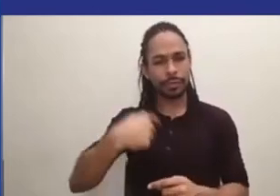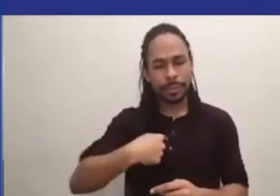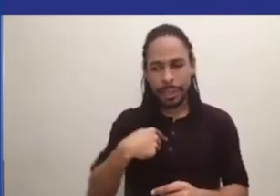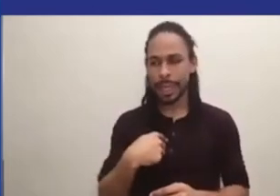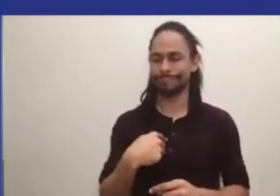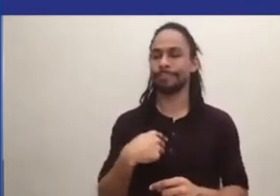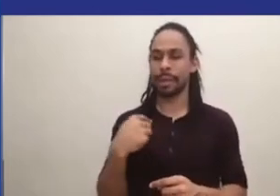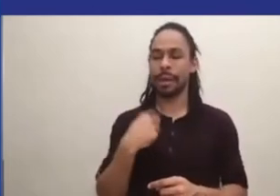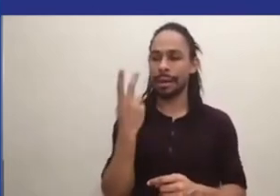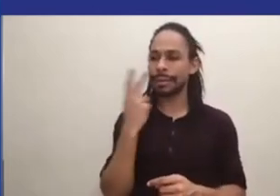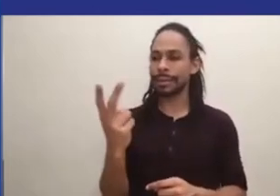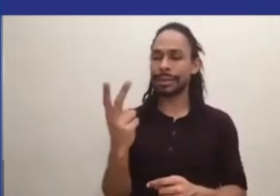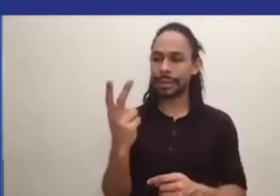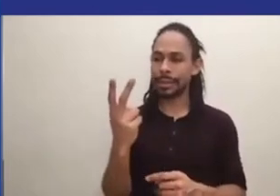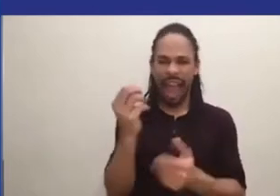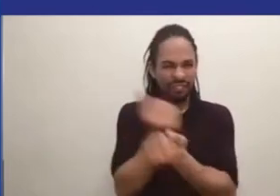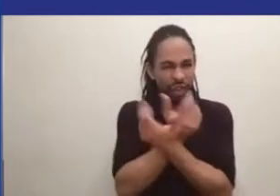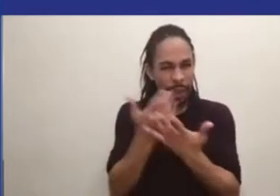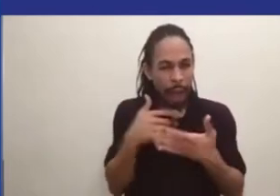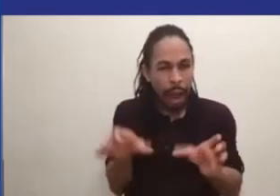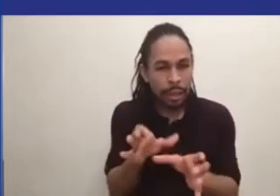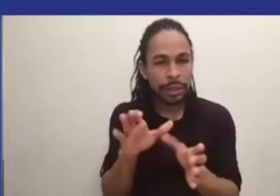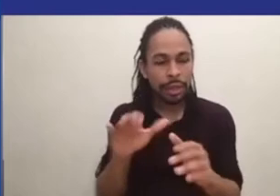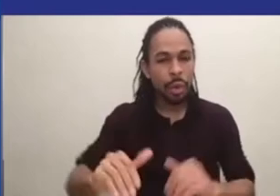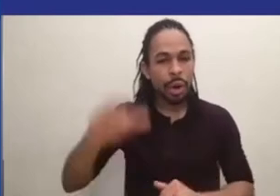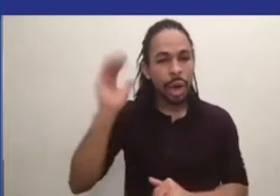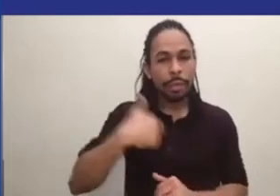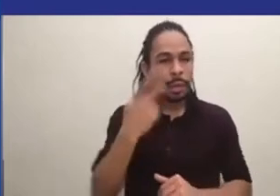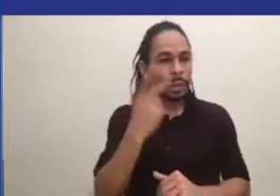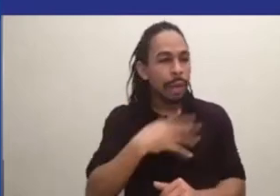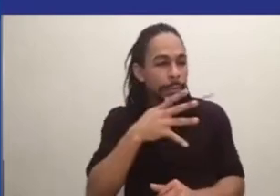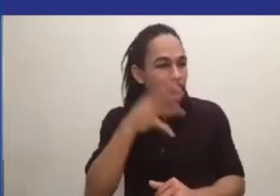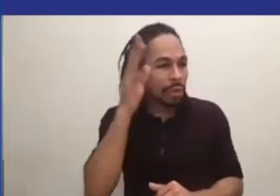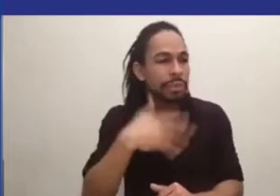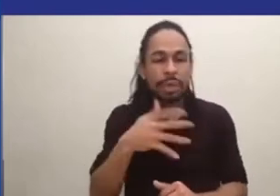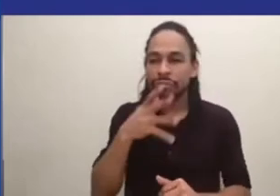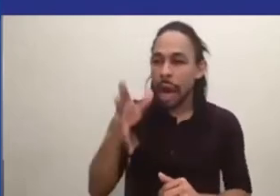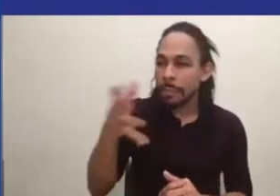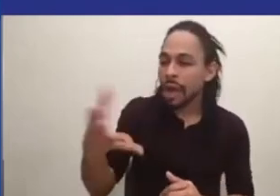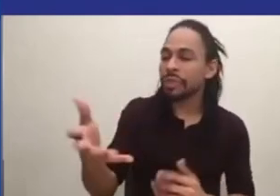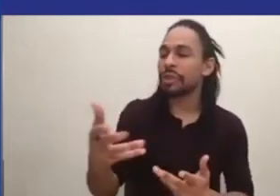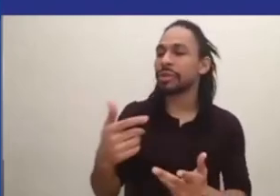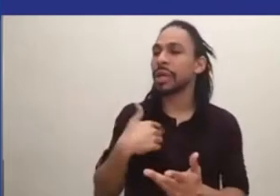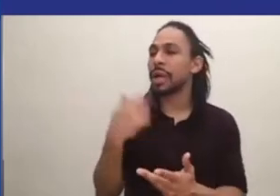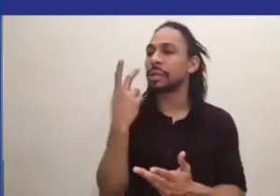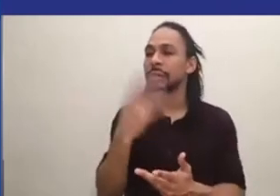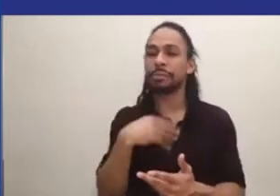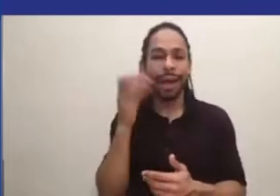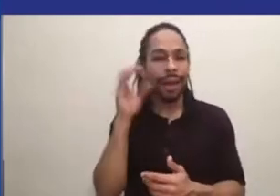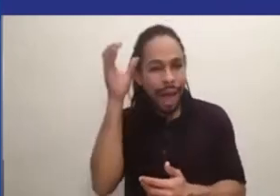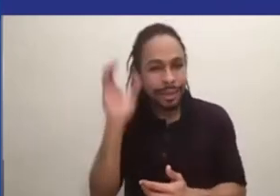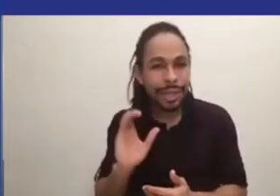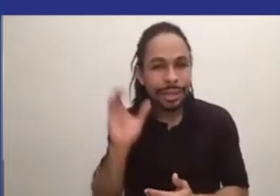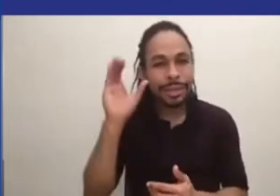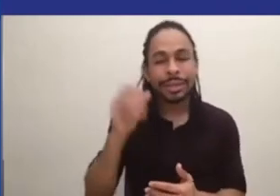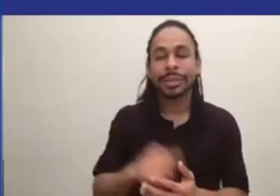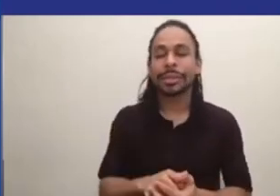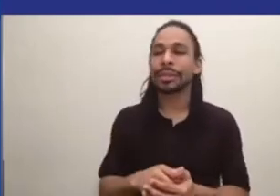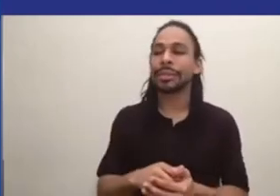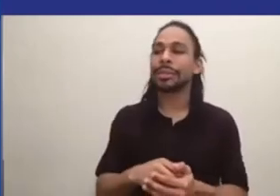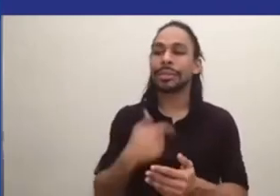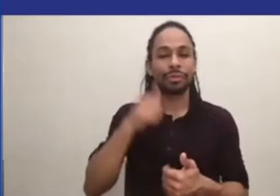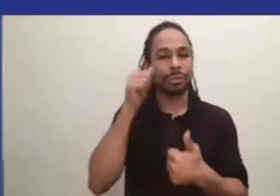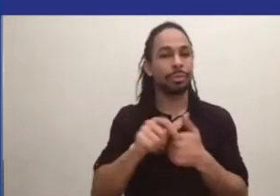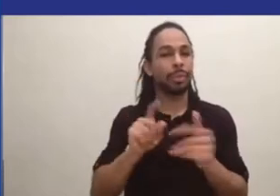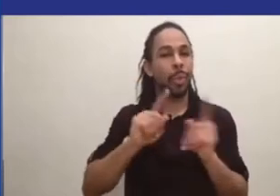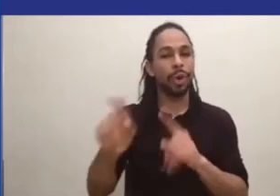everything that I did growing up. I see my parents, I see my grandmothers, you know, I see my cousins. I remember being at the teen